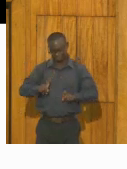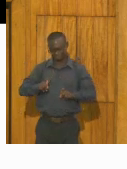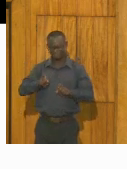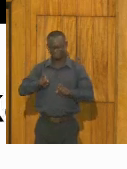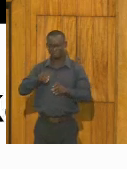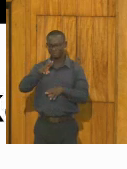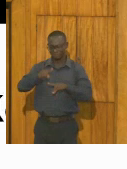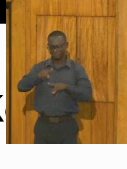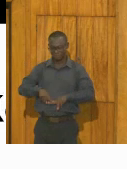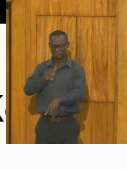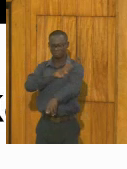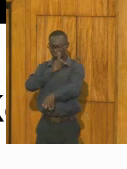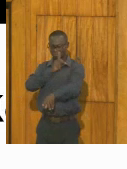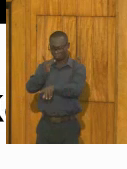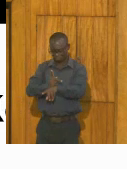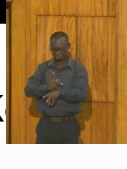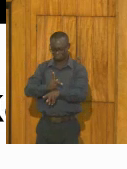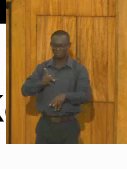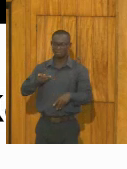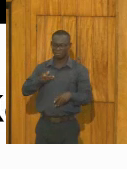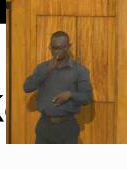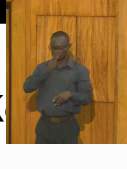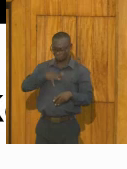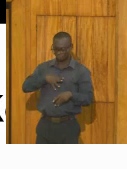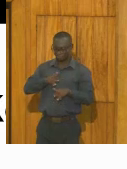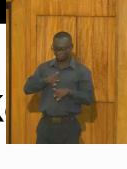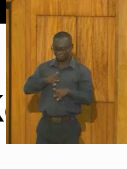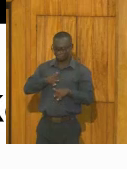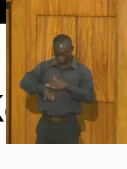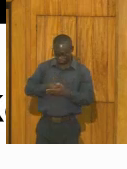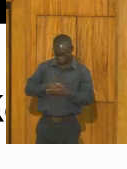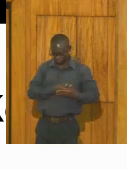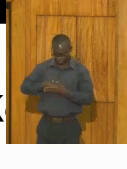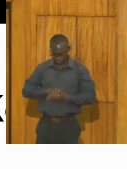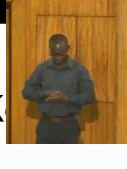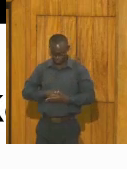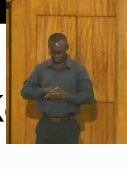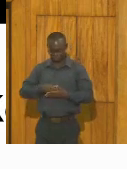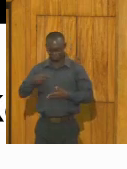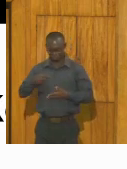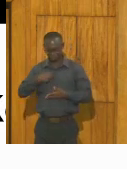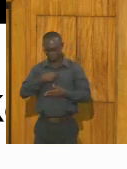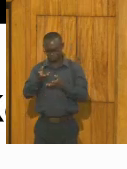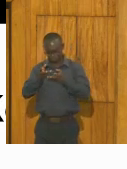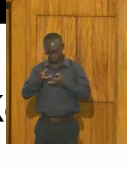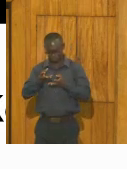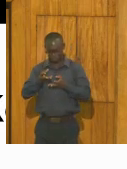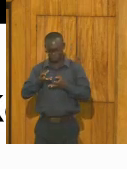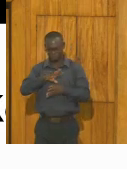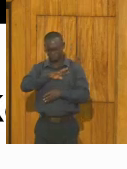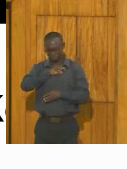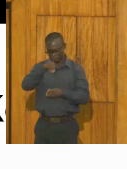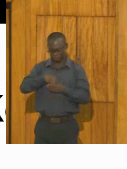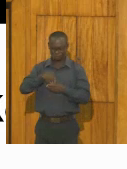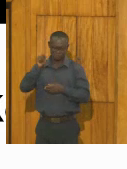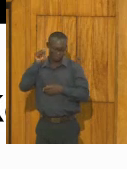pregnant and expecting women. And this, as I mentioned, we want to scale this up to cover adolescents and